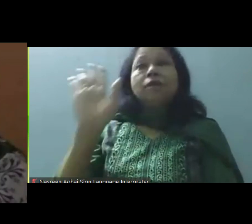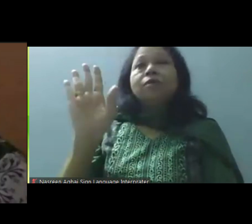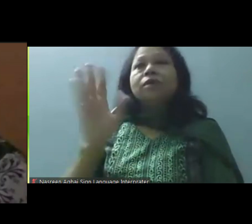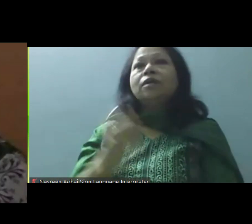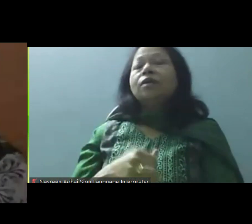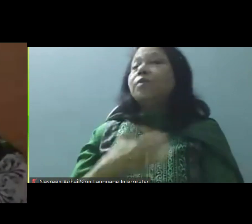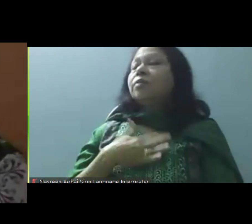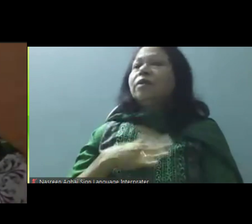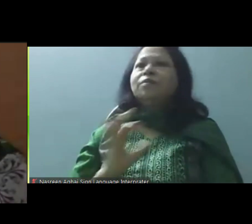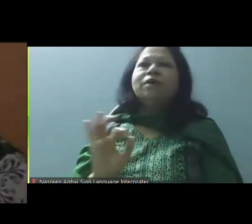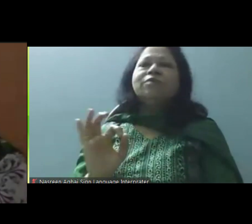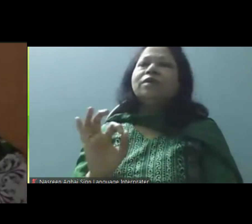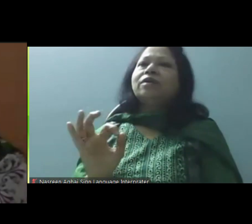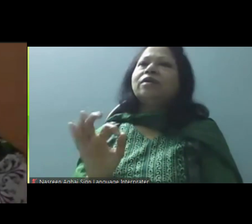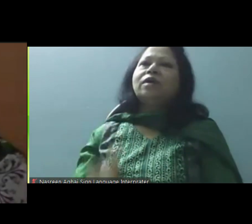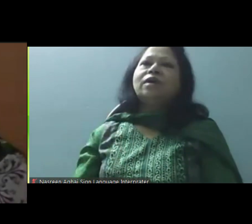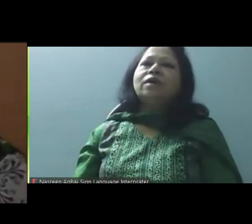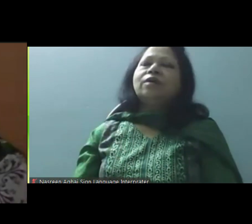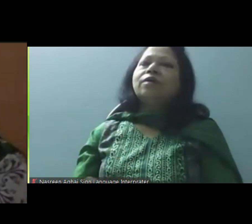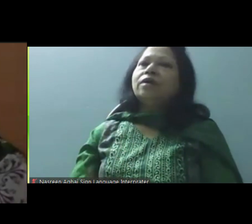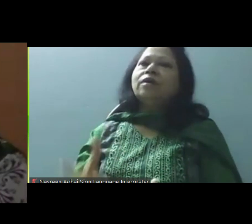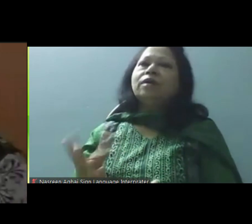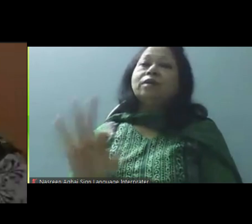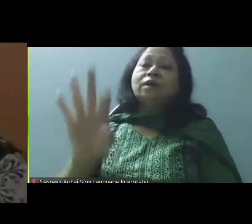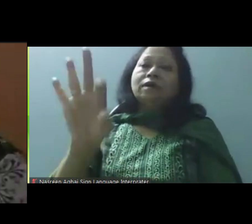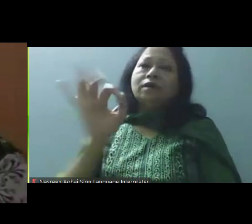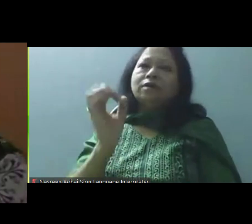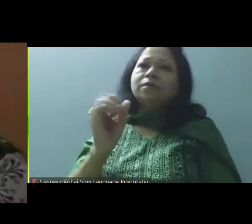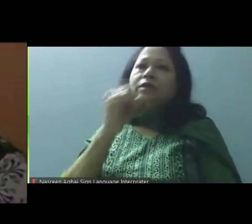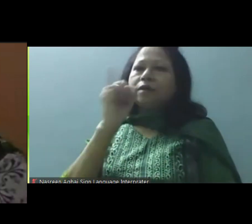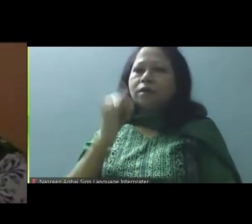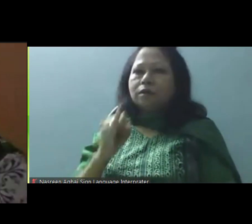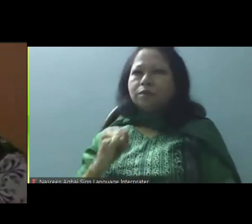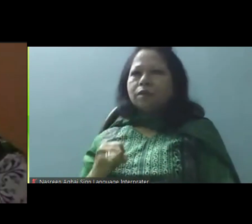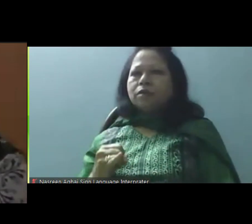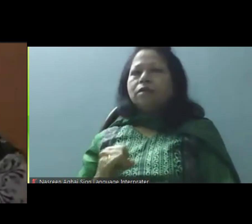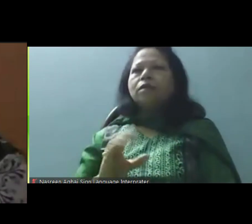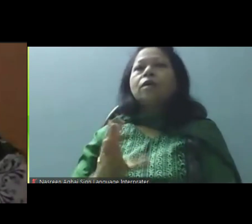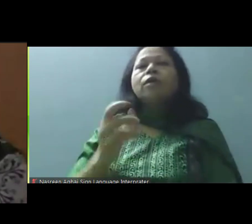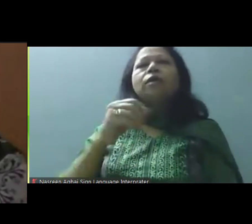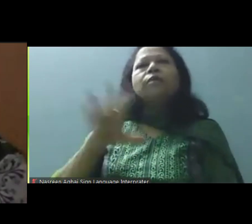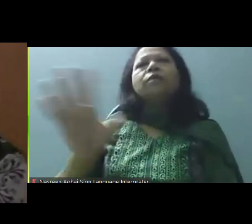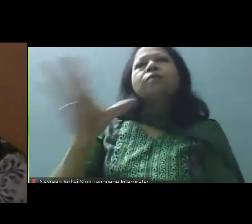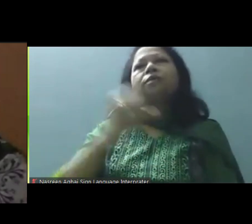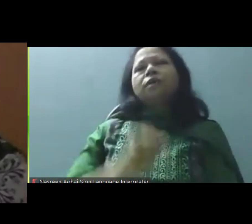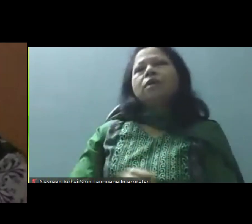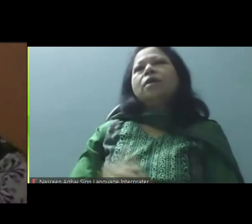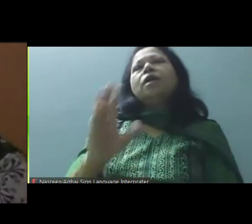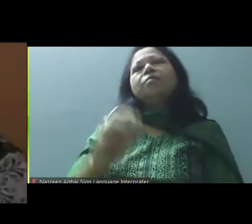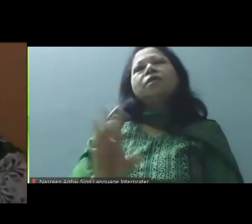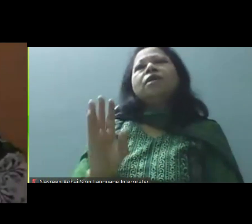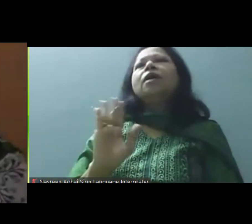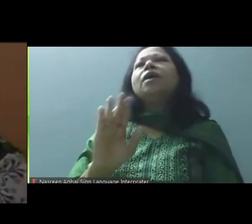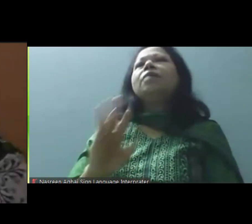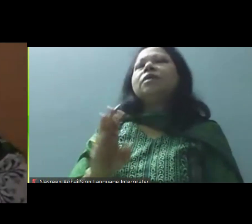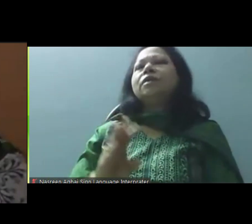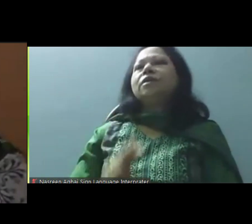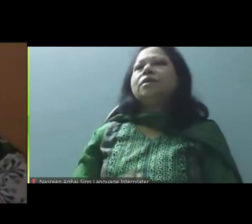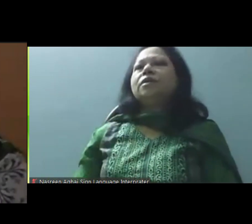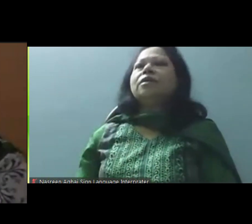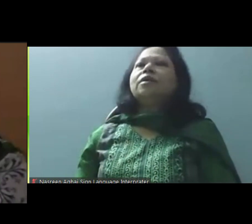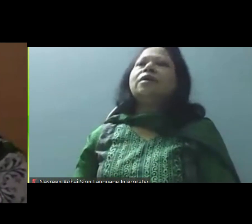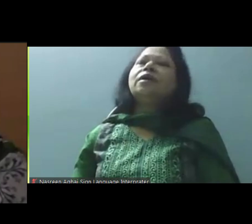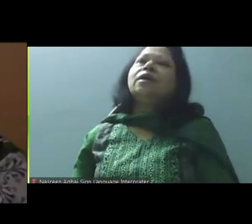impression that we can start a special research, and inshallah I will try to do that. Mr. Hamza,